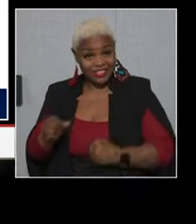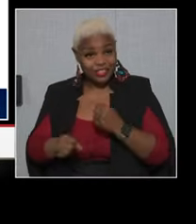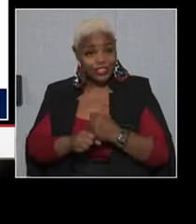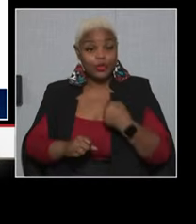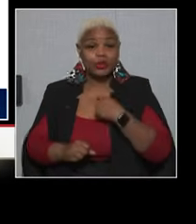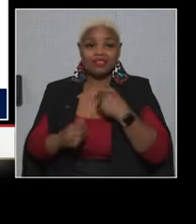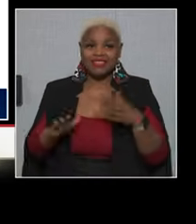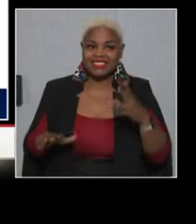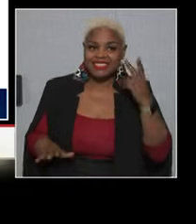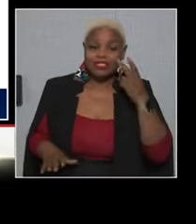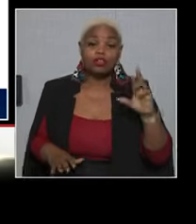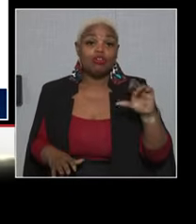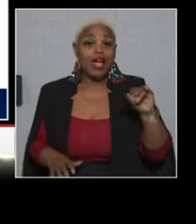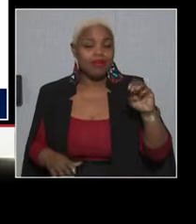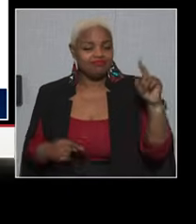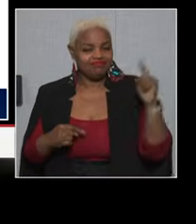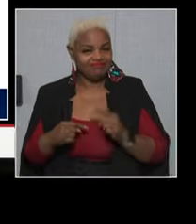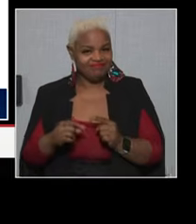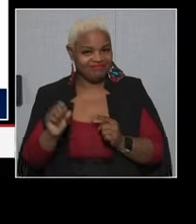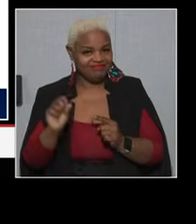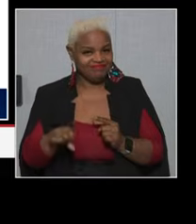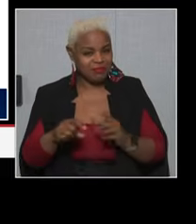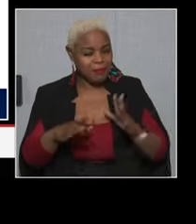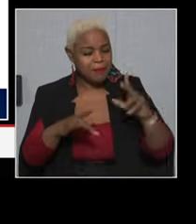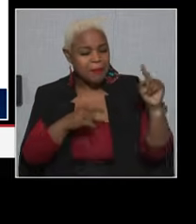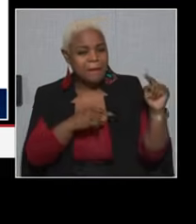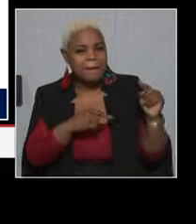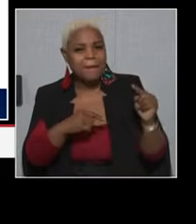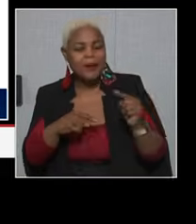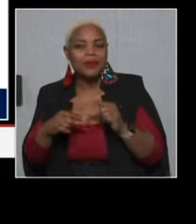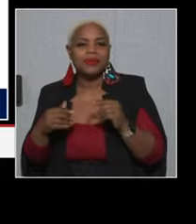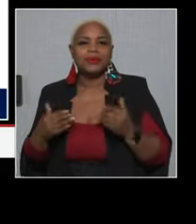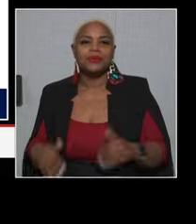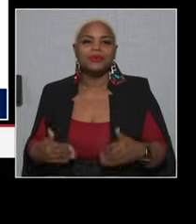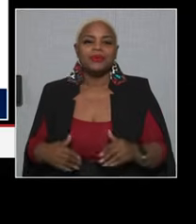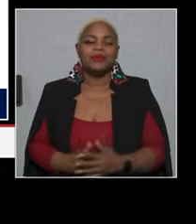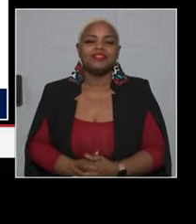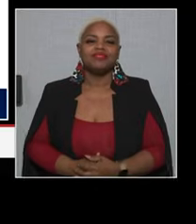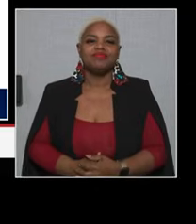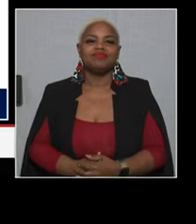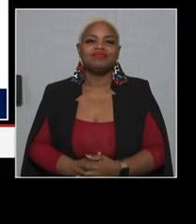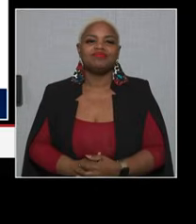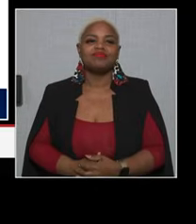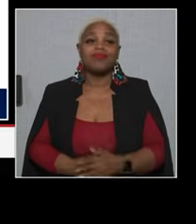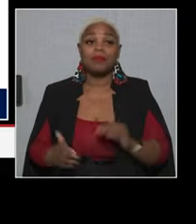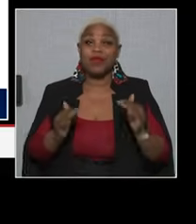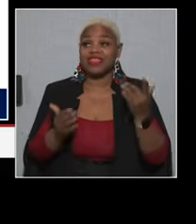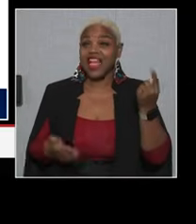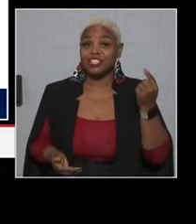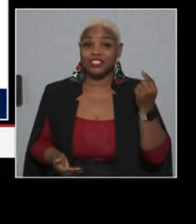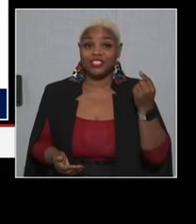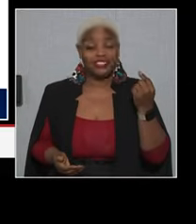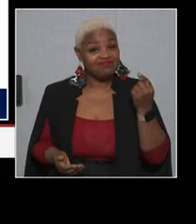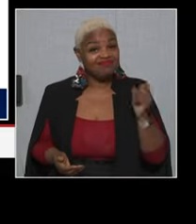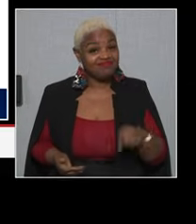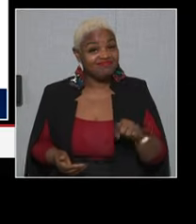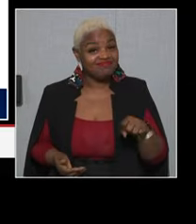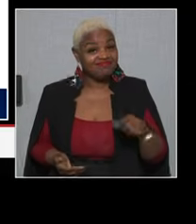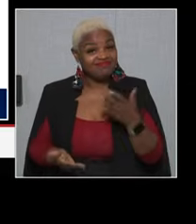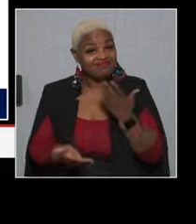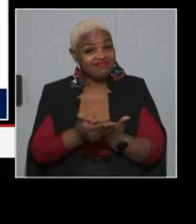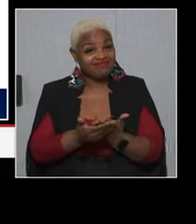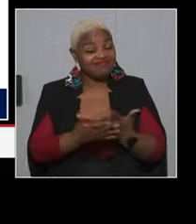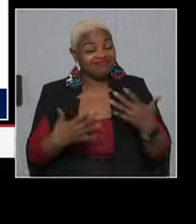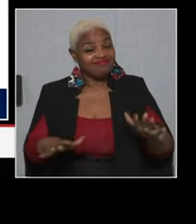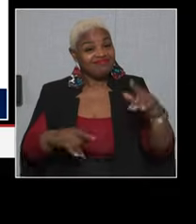crime category compared to this time about a year ago. It's important to remember that these numbers are compared